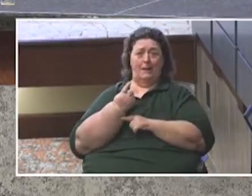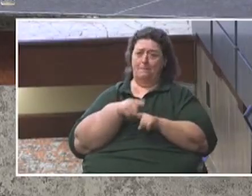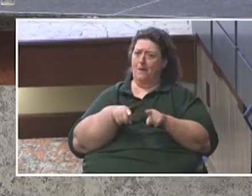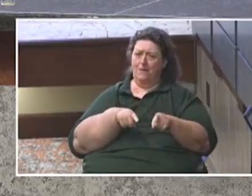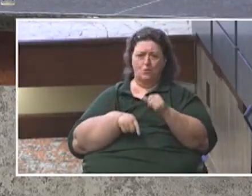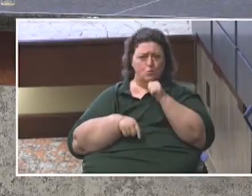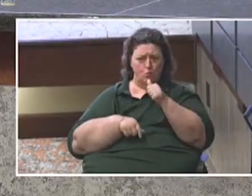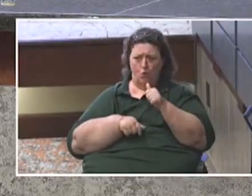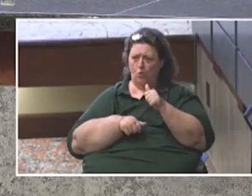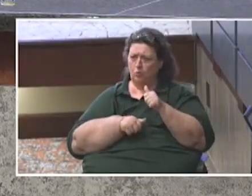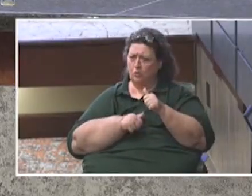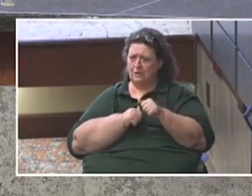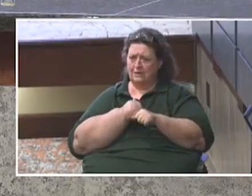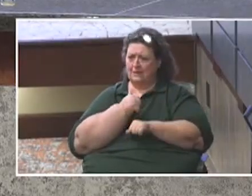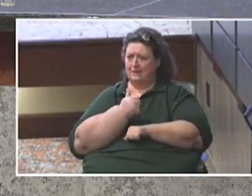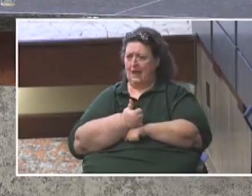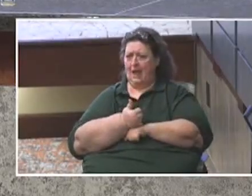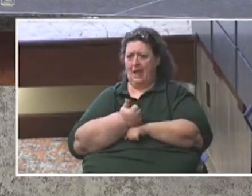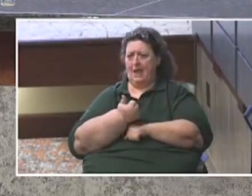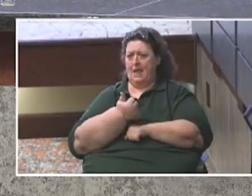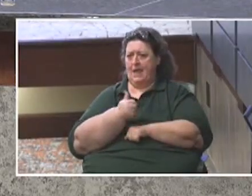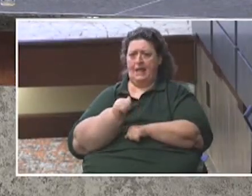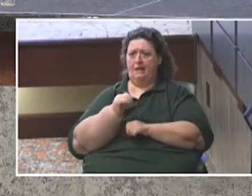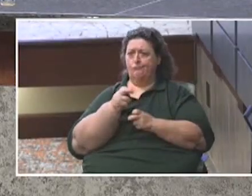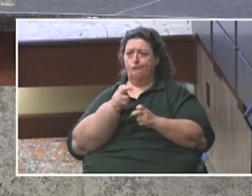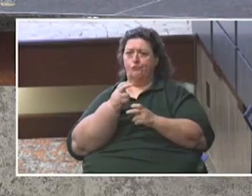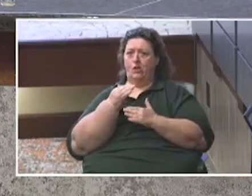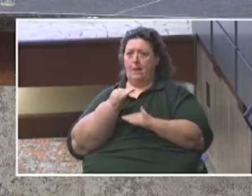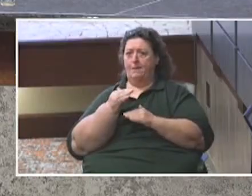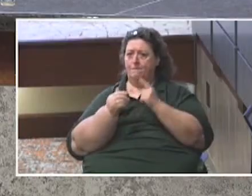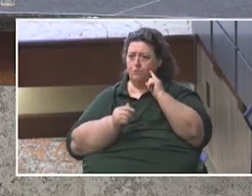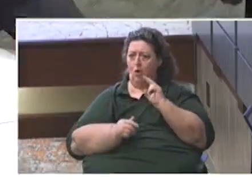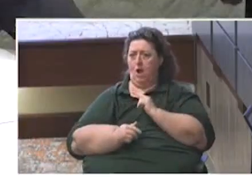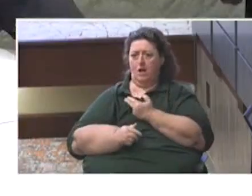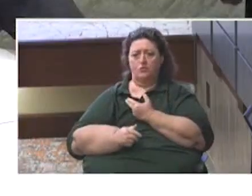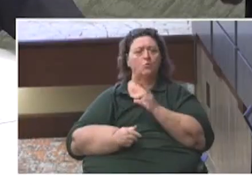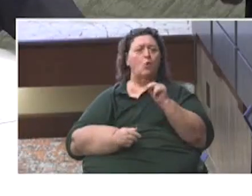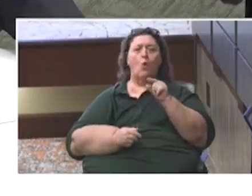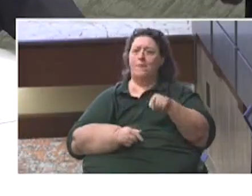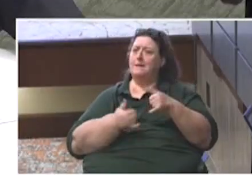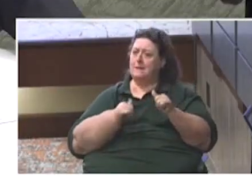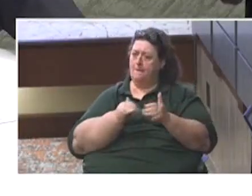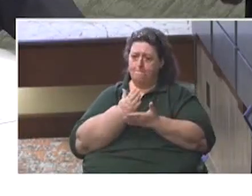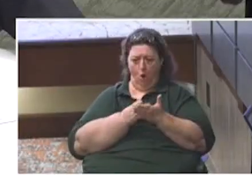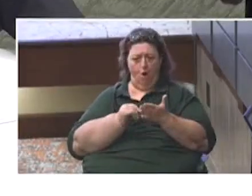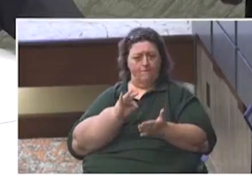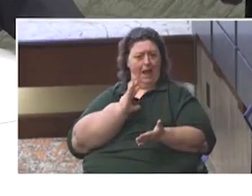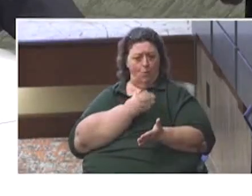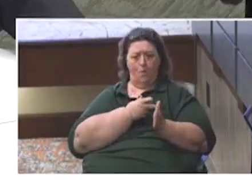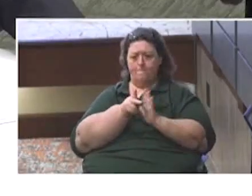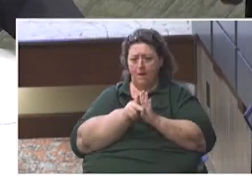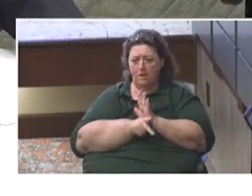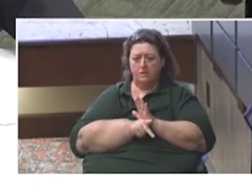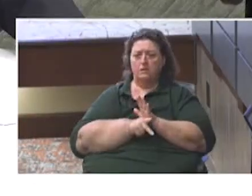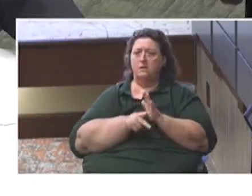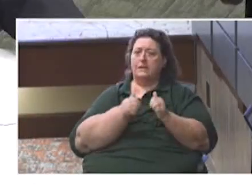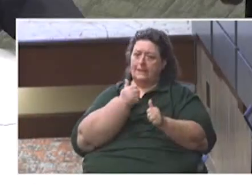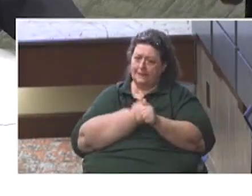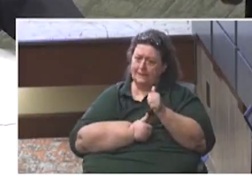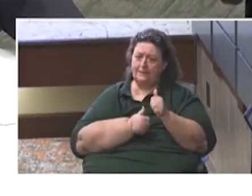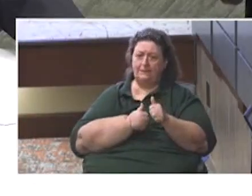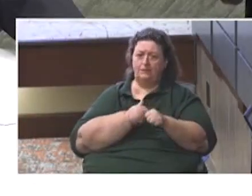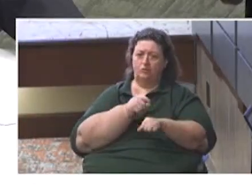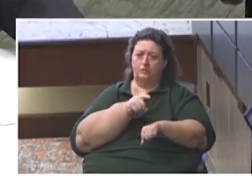set any sort of precedent for us, will it? No, it is still part of our policy. And so each time